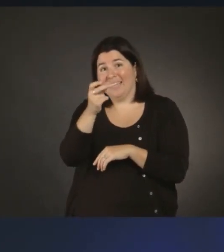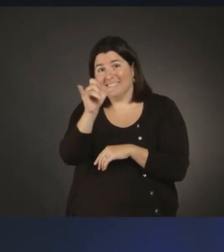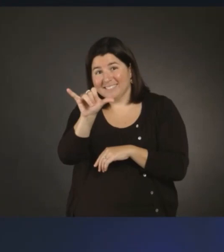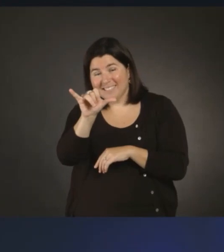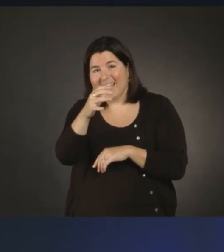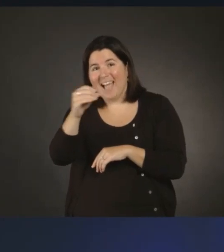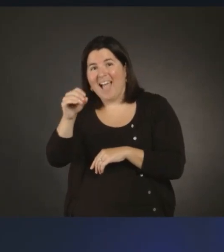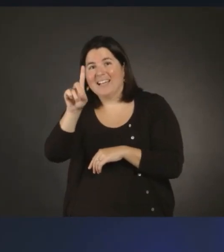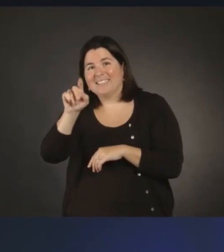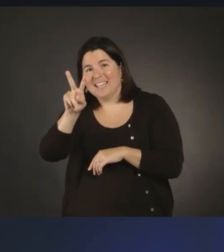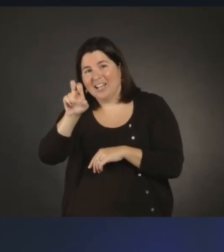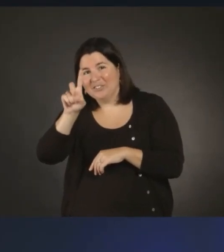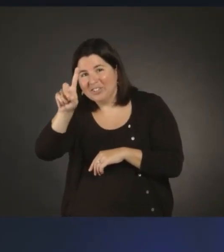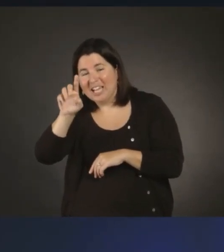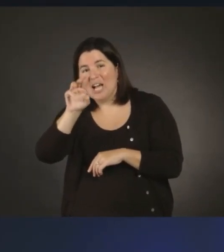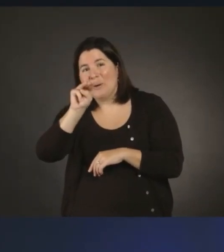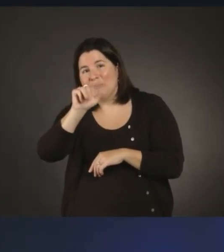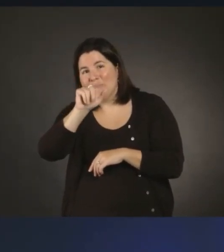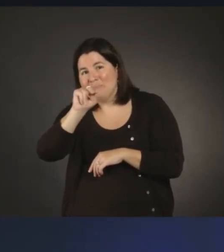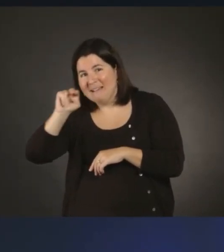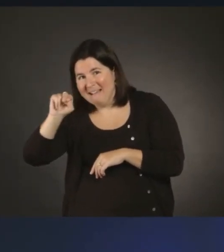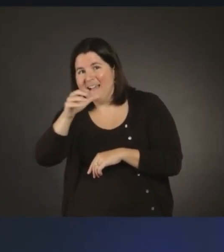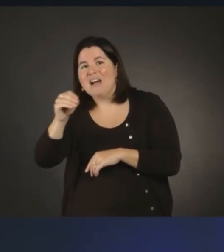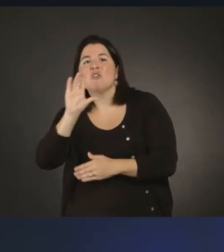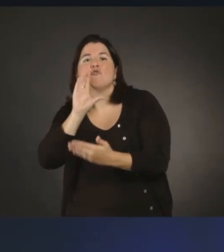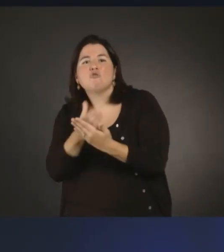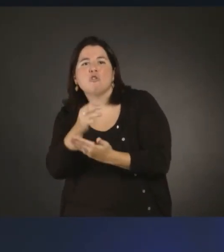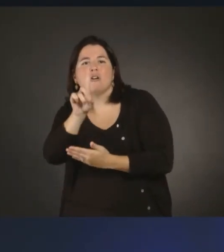David Mann and their daughter, Debbie.